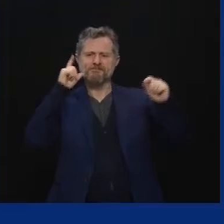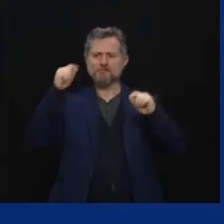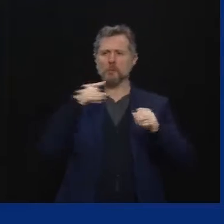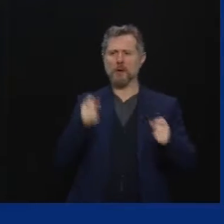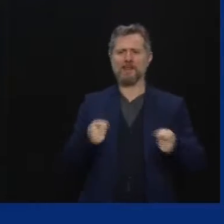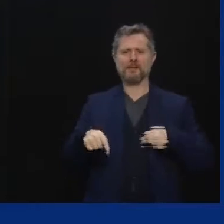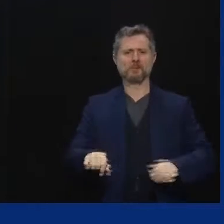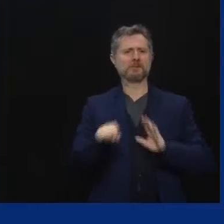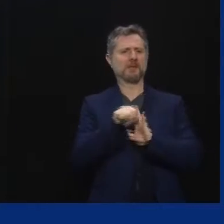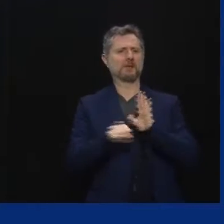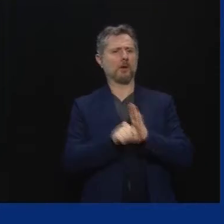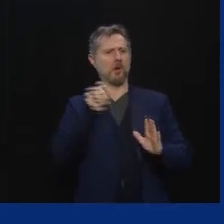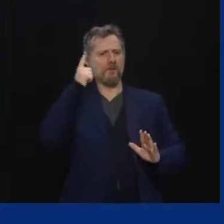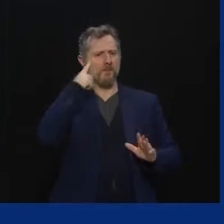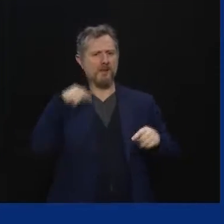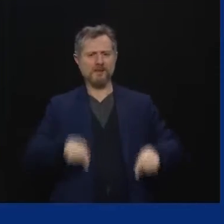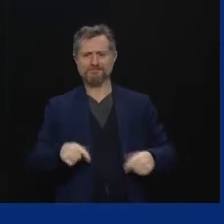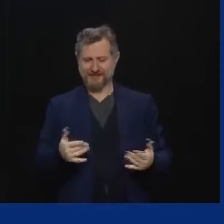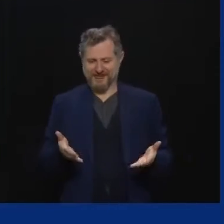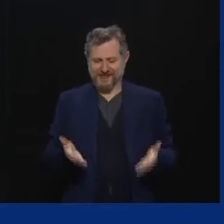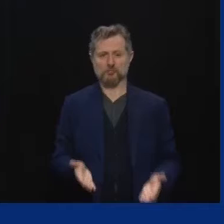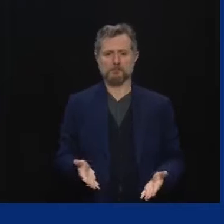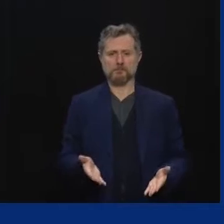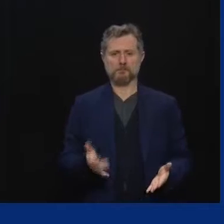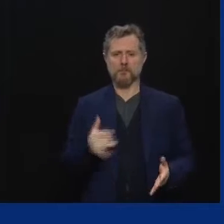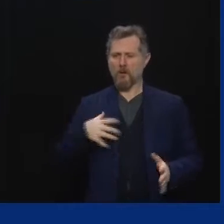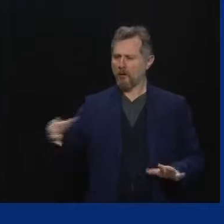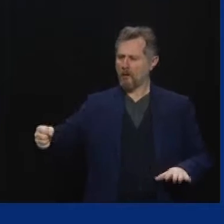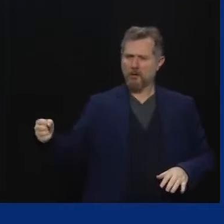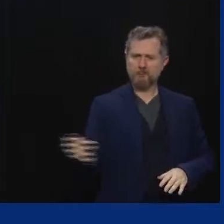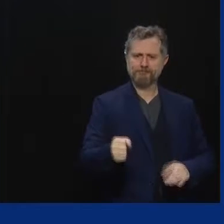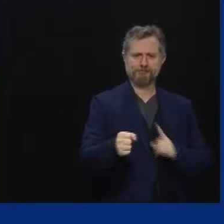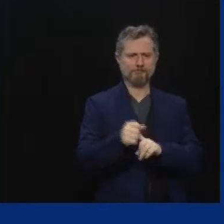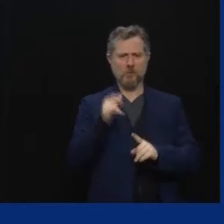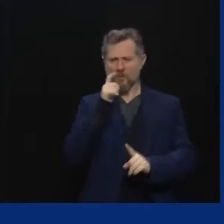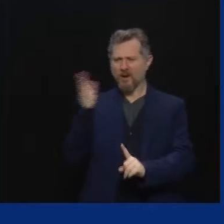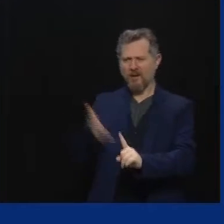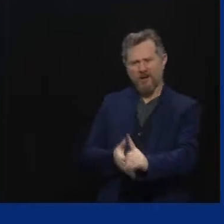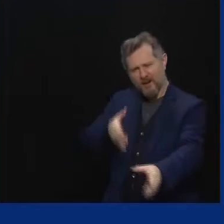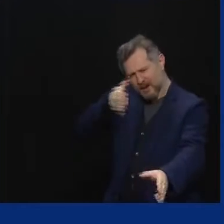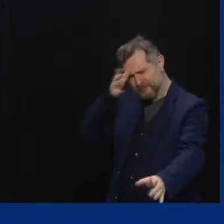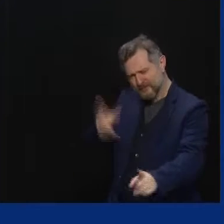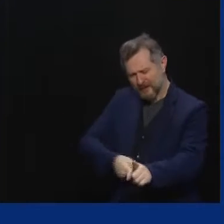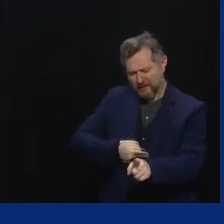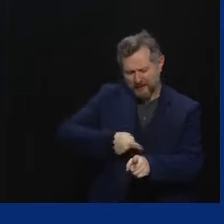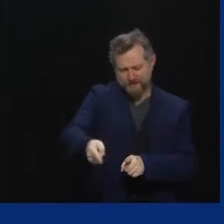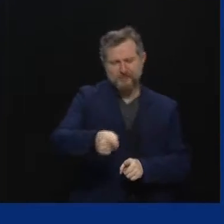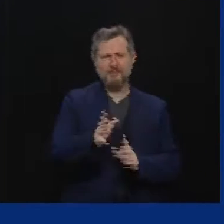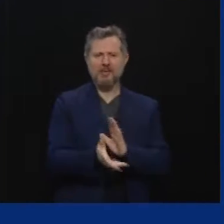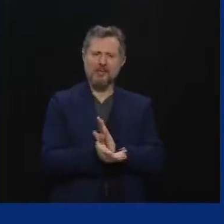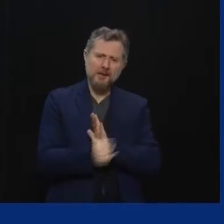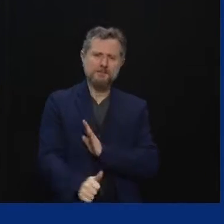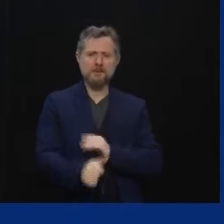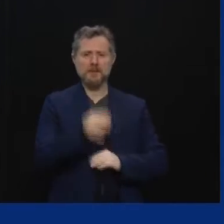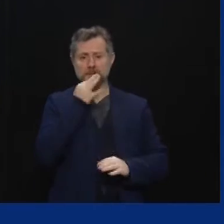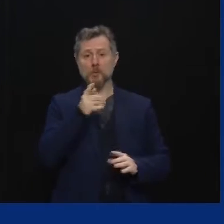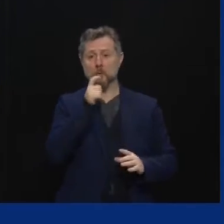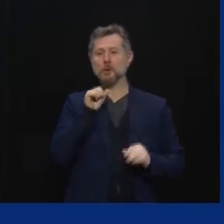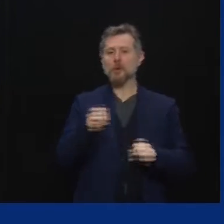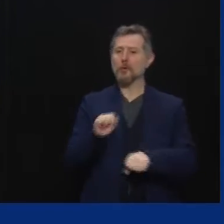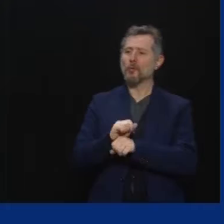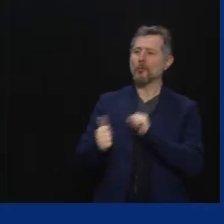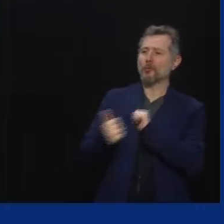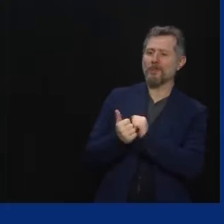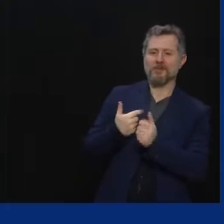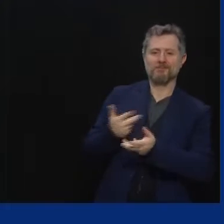with. I wanted someone who had the knowledge and the expertise, in particular, to be able to handle working side by side with me in addressing the